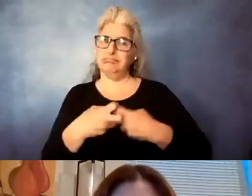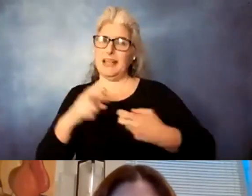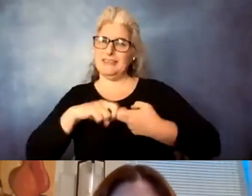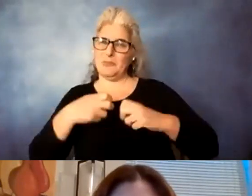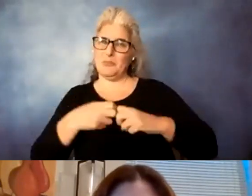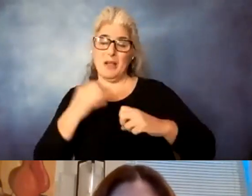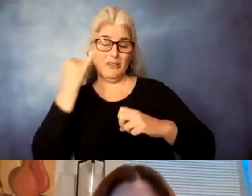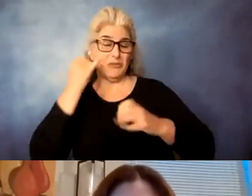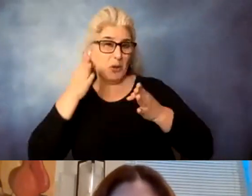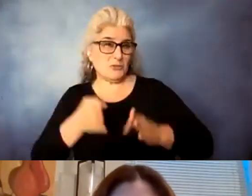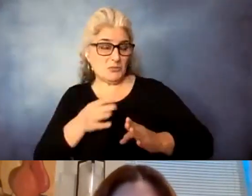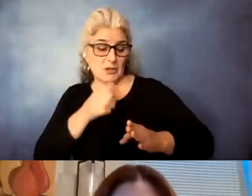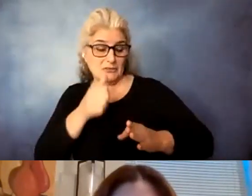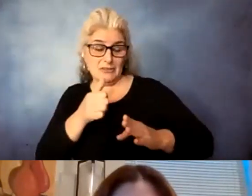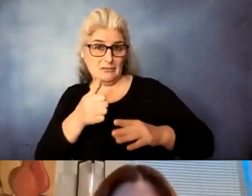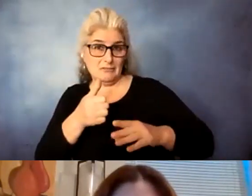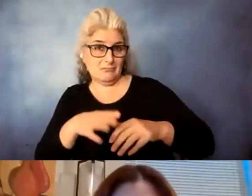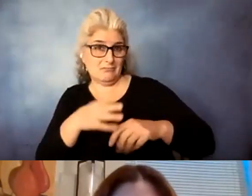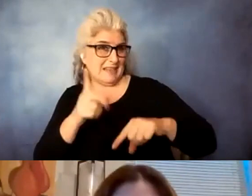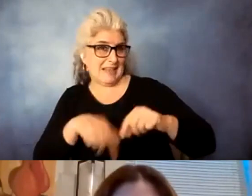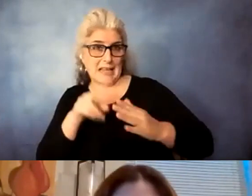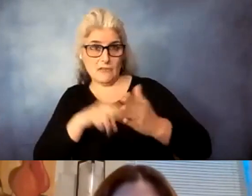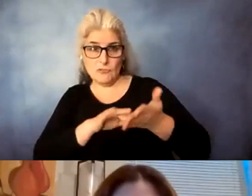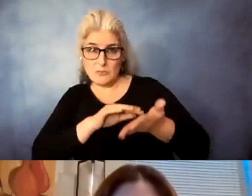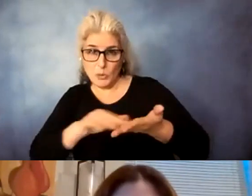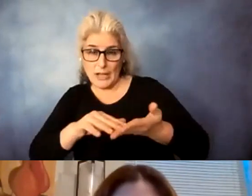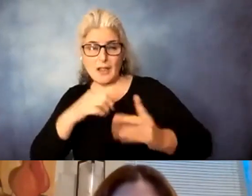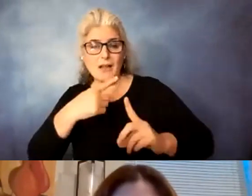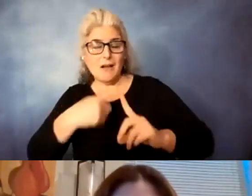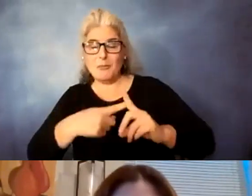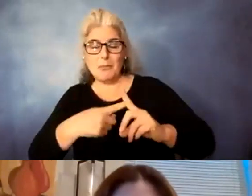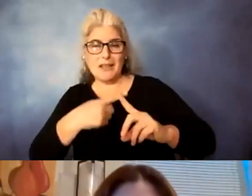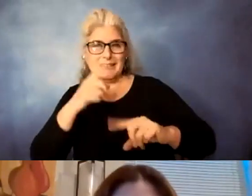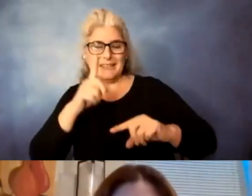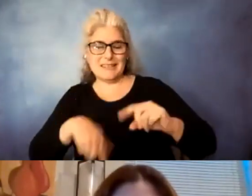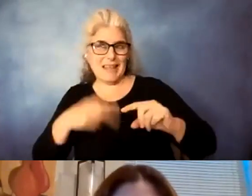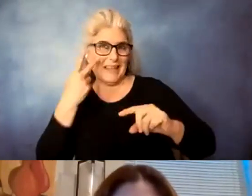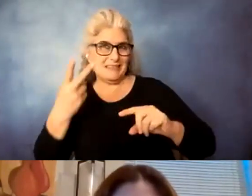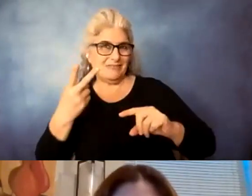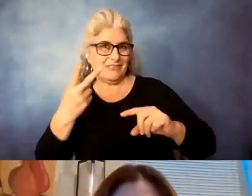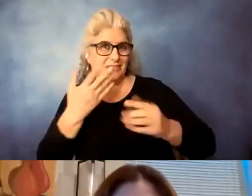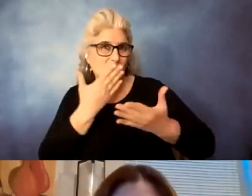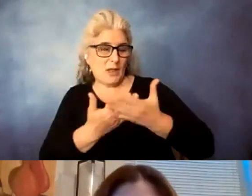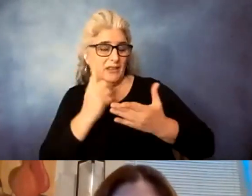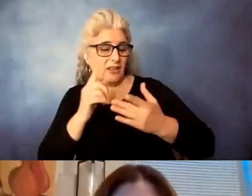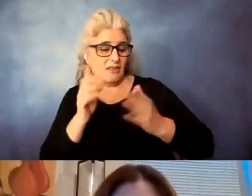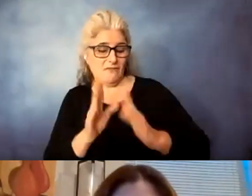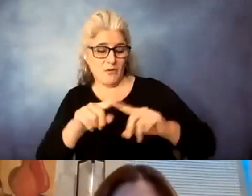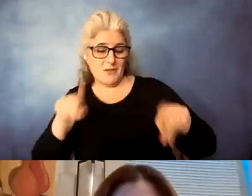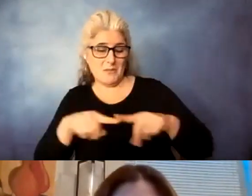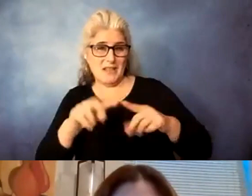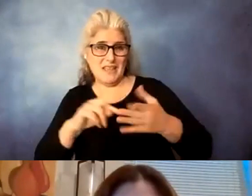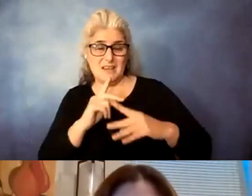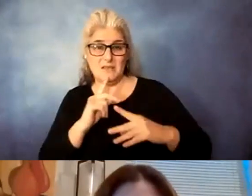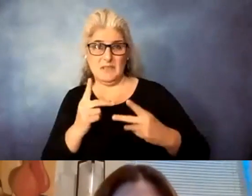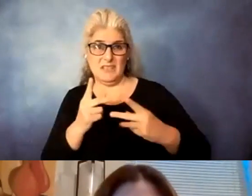read Braille and they don't have visual sight to see your little pamphlet, I hate to say it, but it's then worthless to